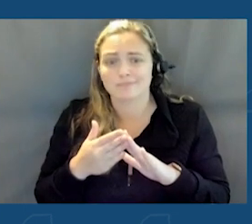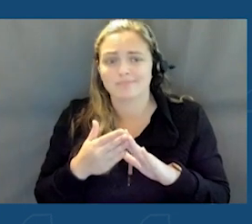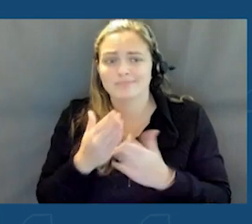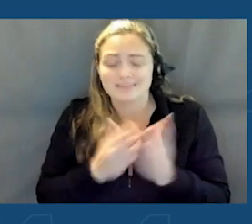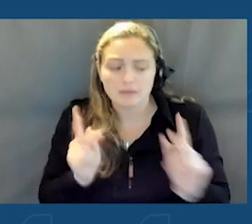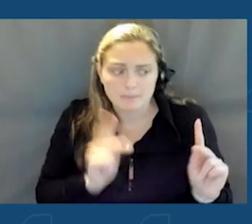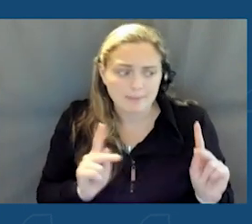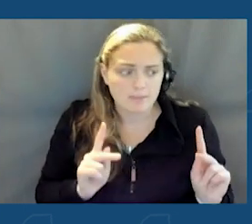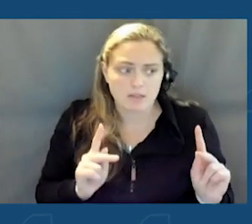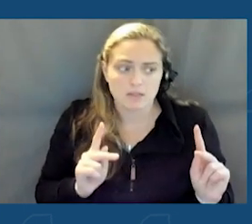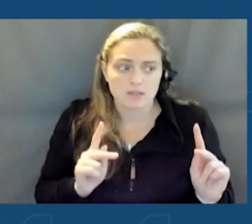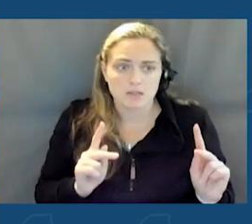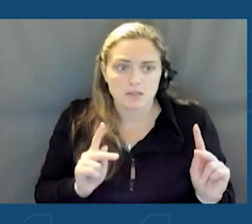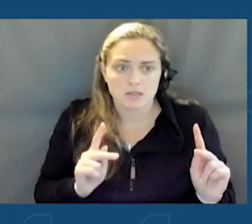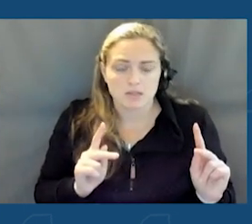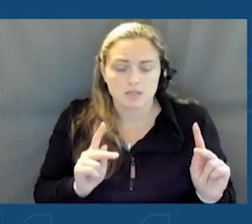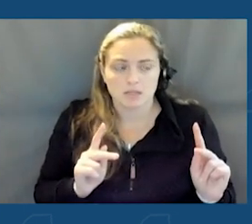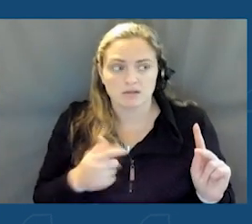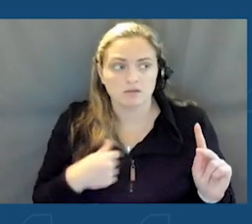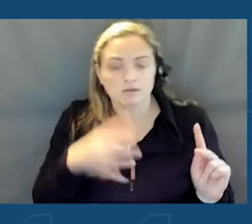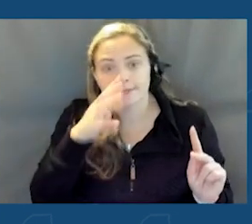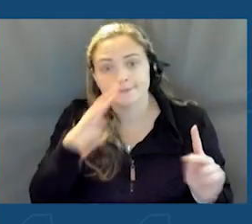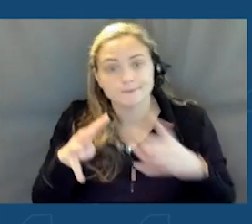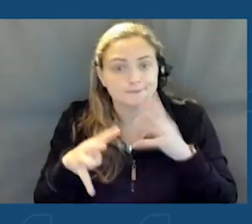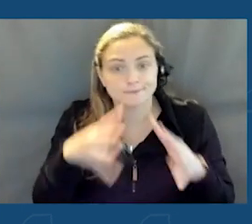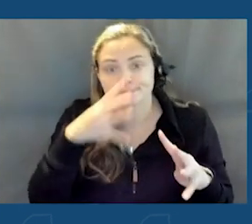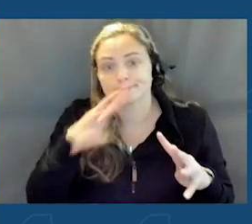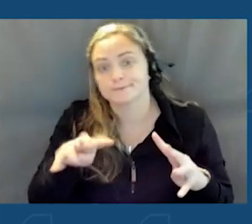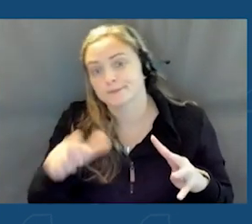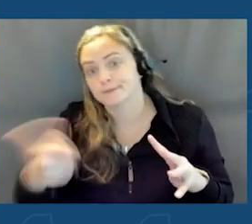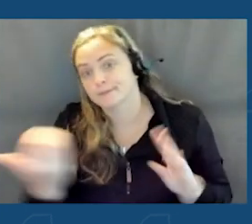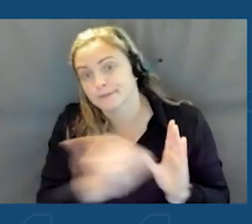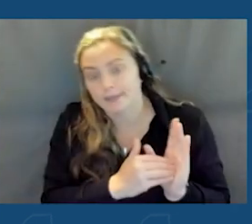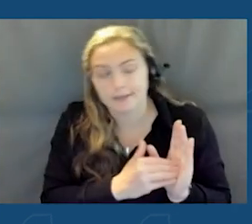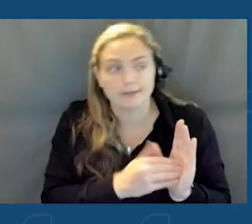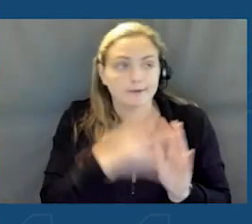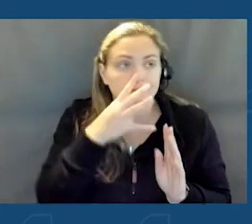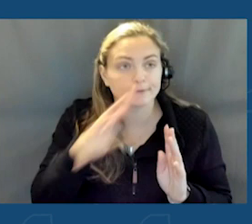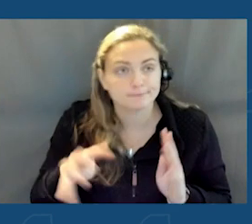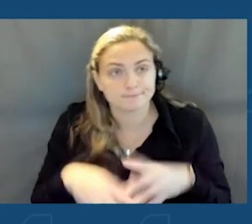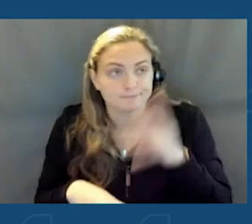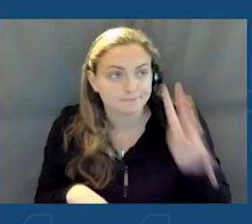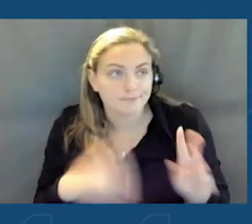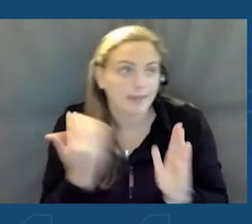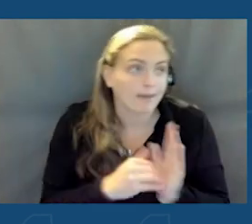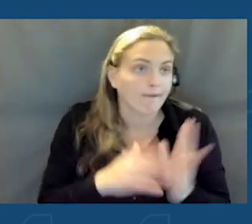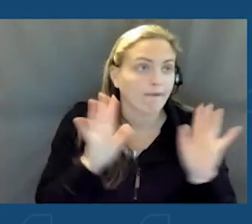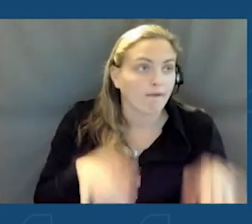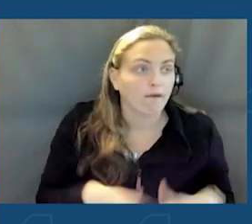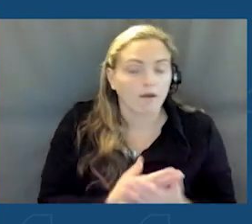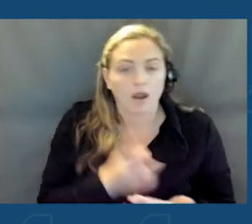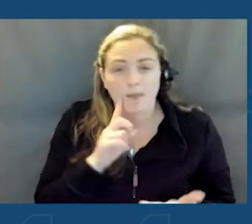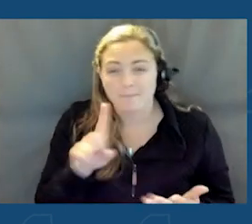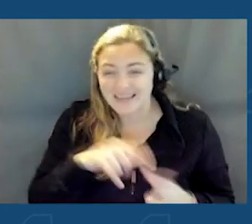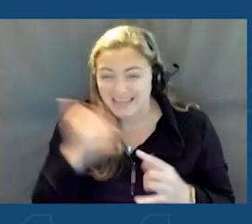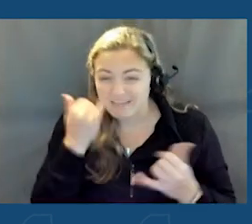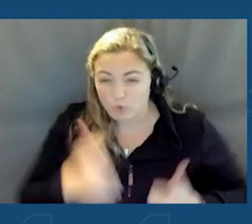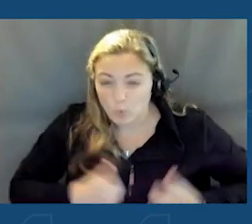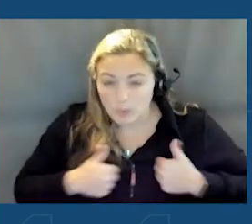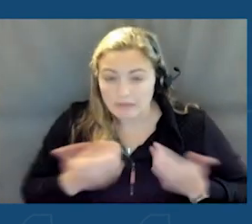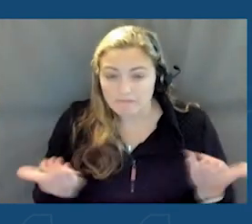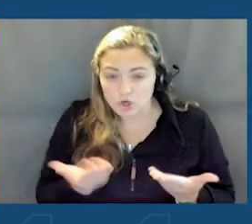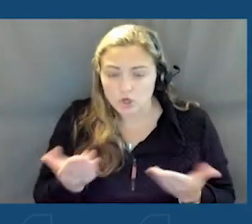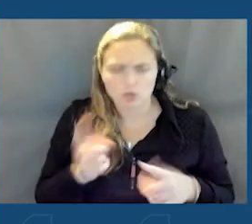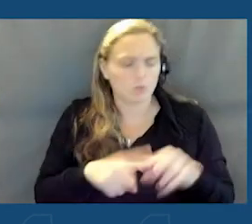become desensitized to it, reading about, another shooting. But if you're living here, you can't escape